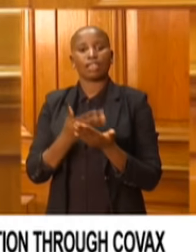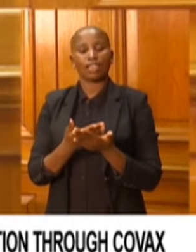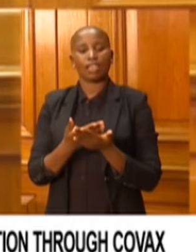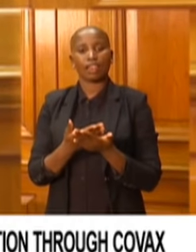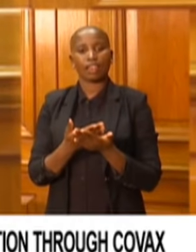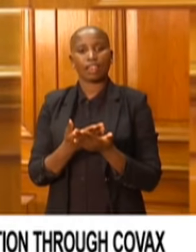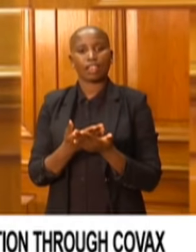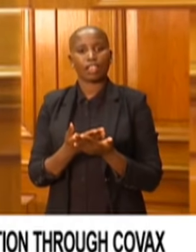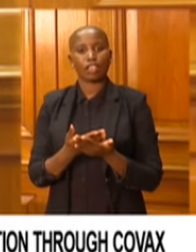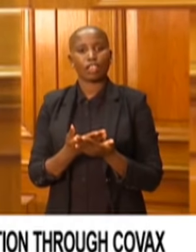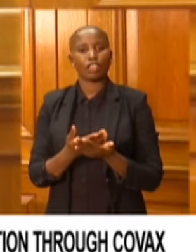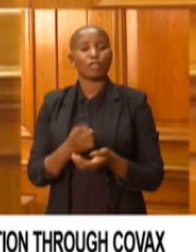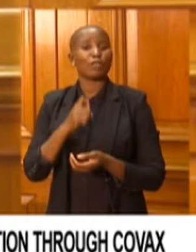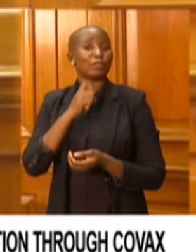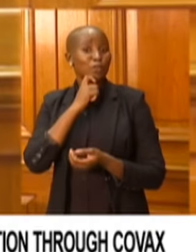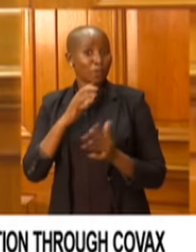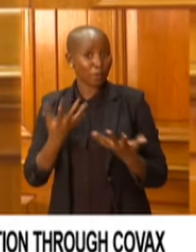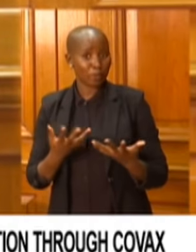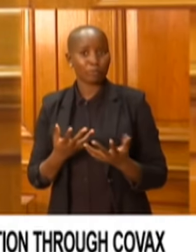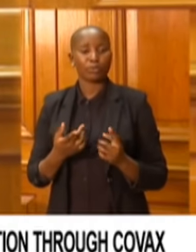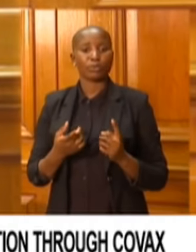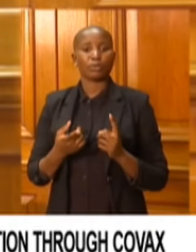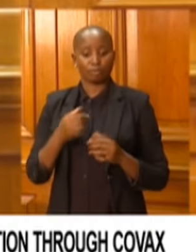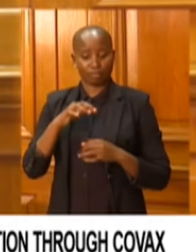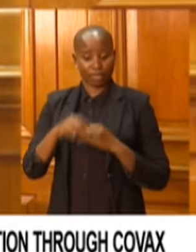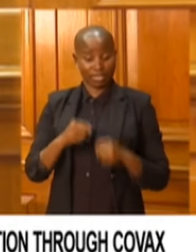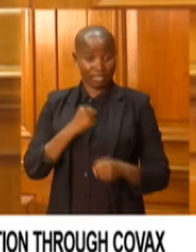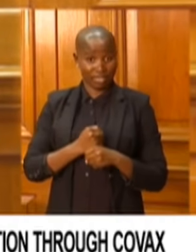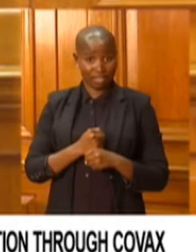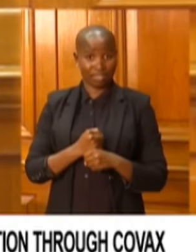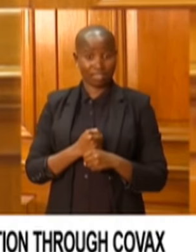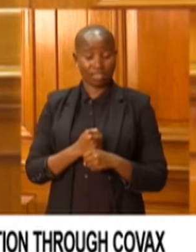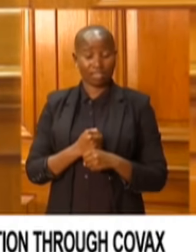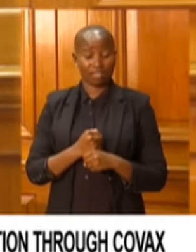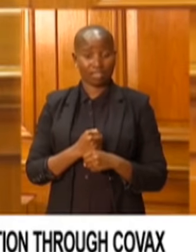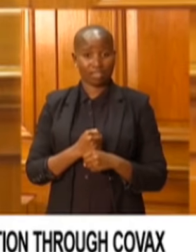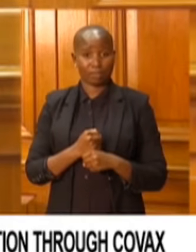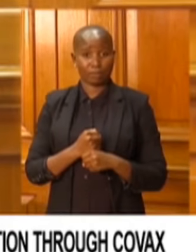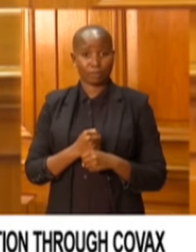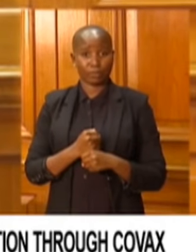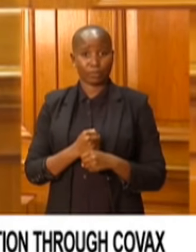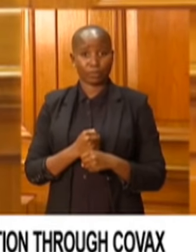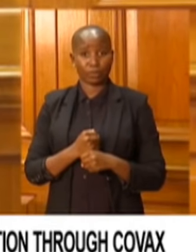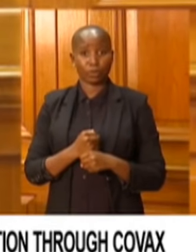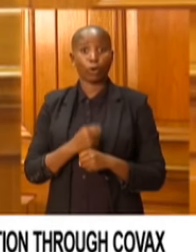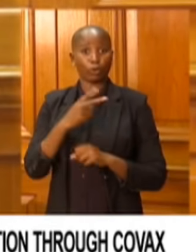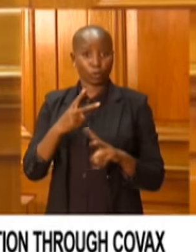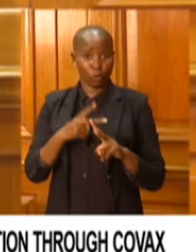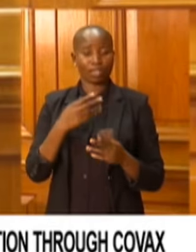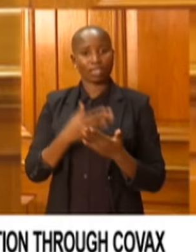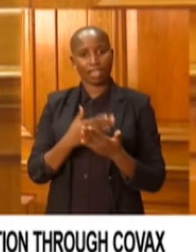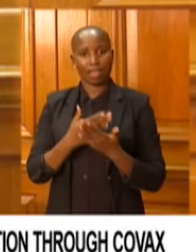the course of the year and substantial amount of it in the first half of the